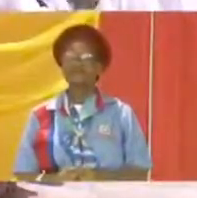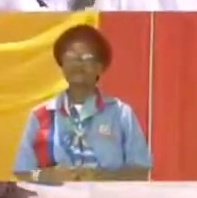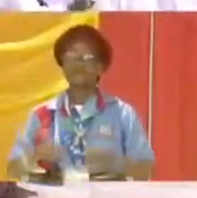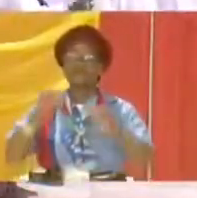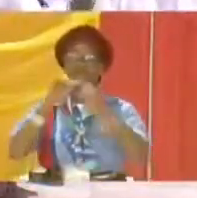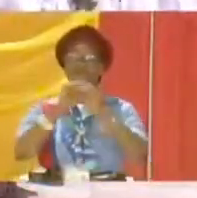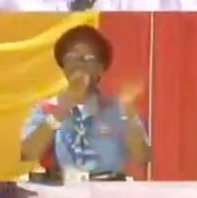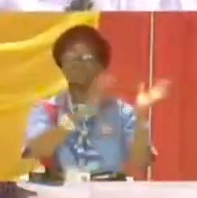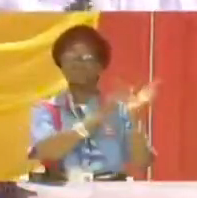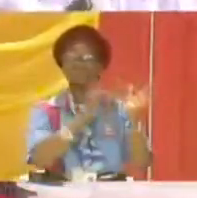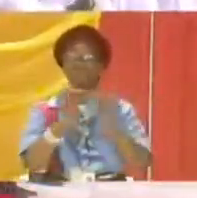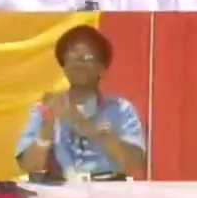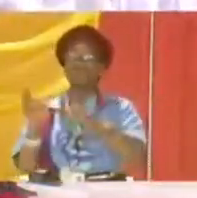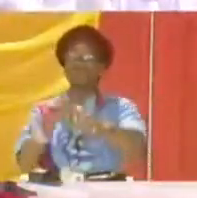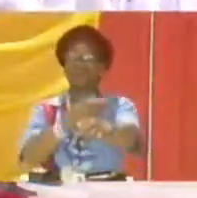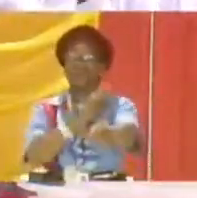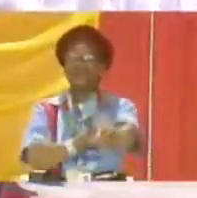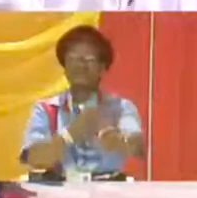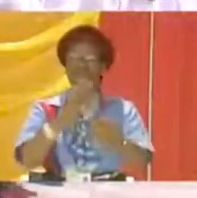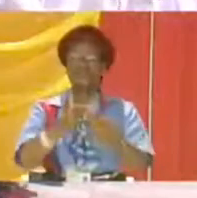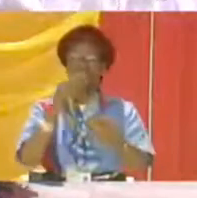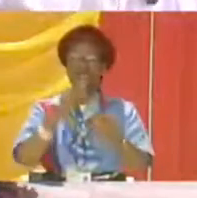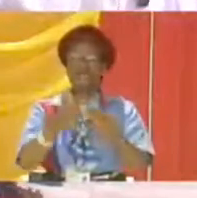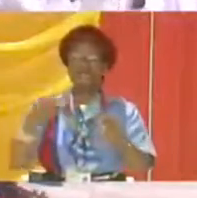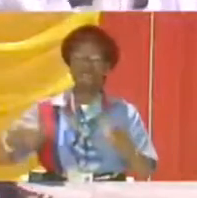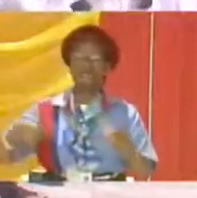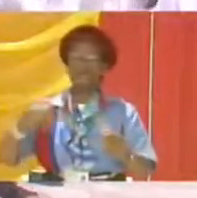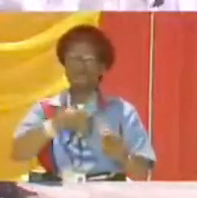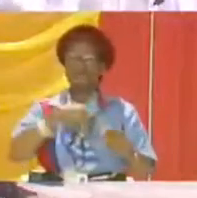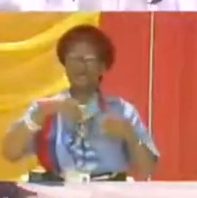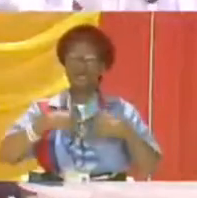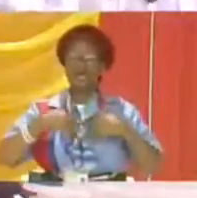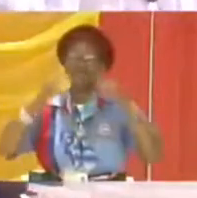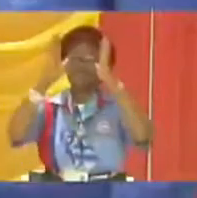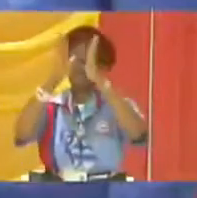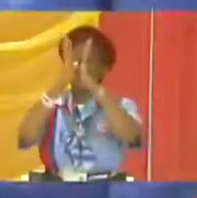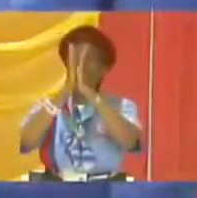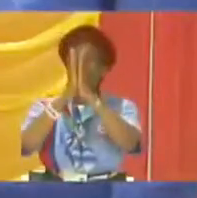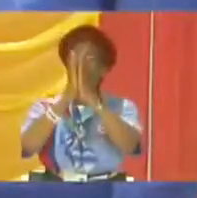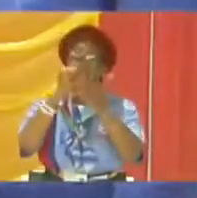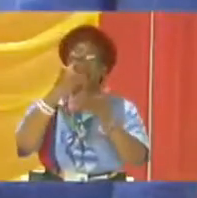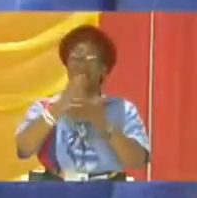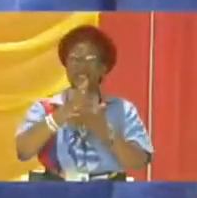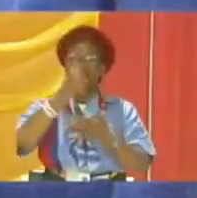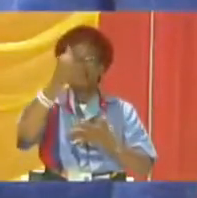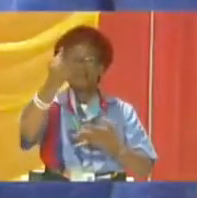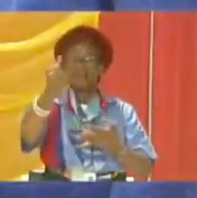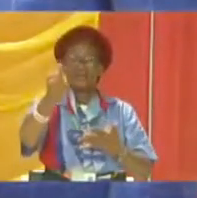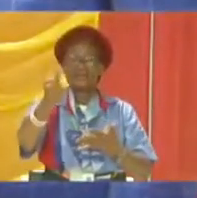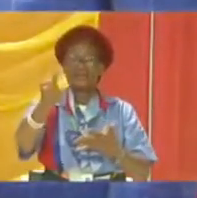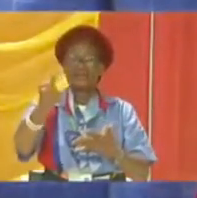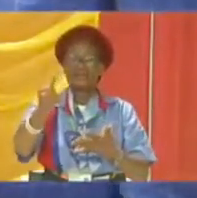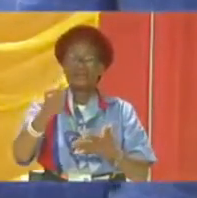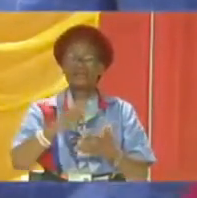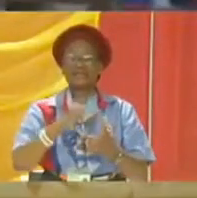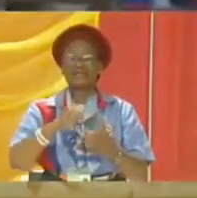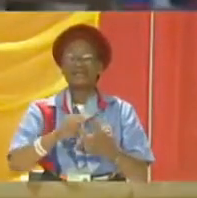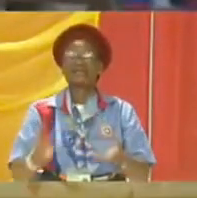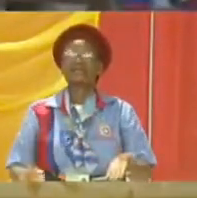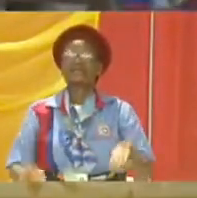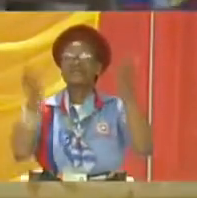In Jesus' mighty name, we have prayed. Ni oruko nla Jesu lagbadura. And then lift your voice to Him.